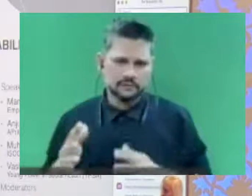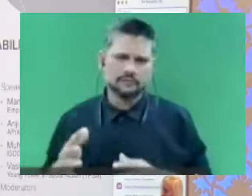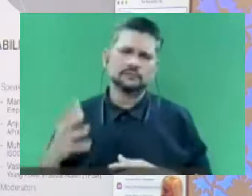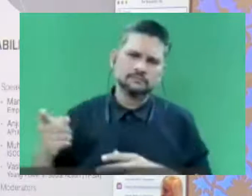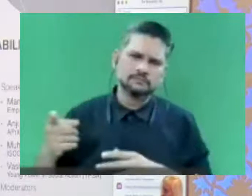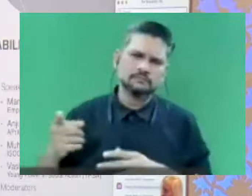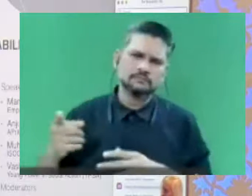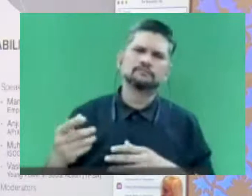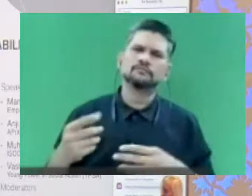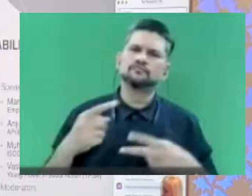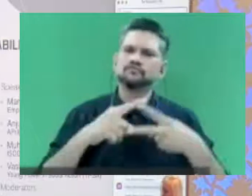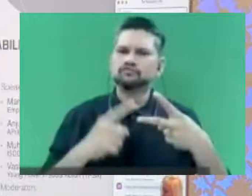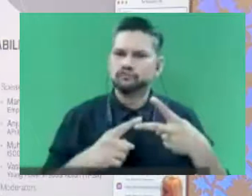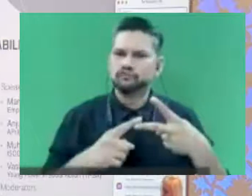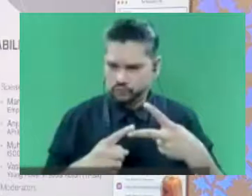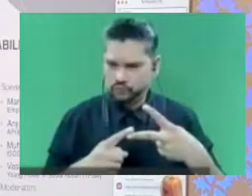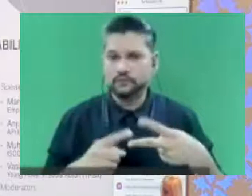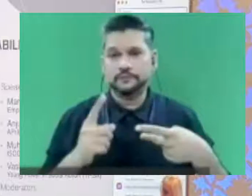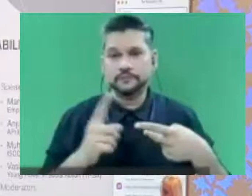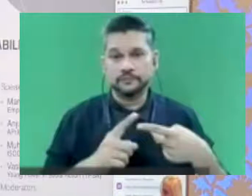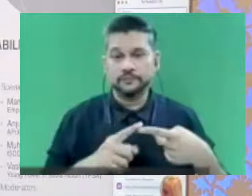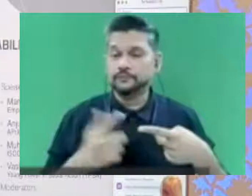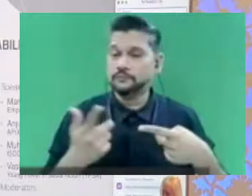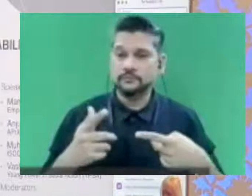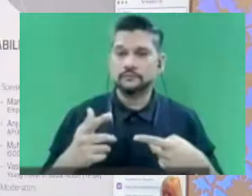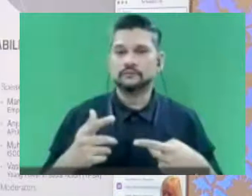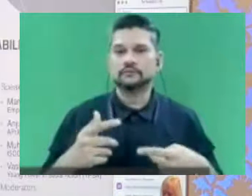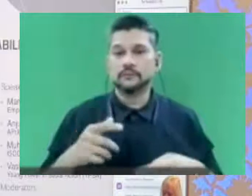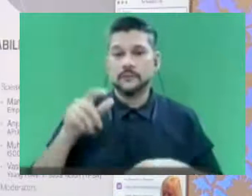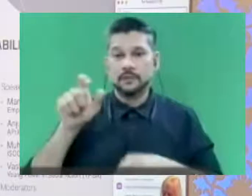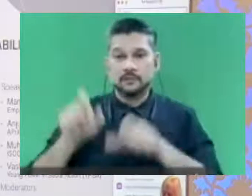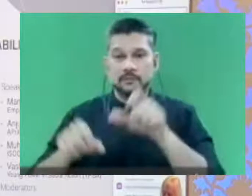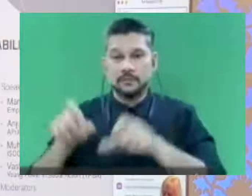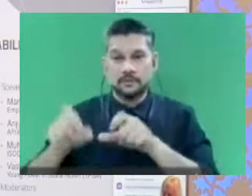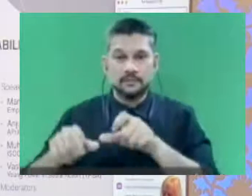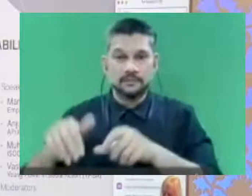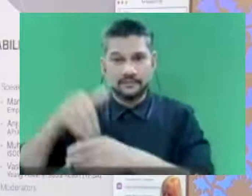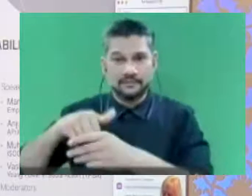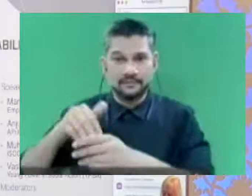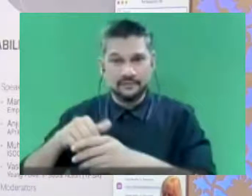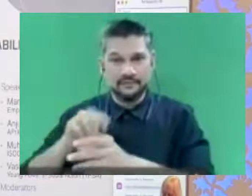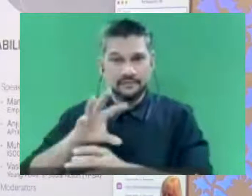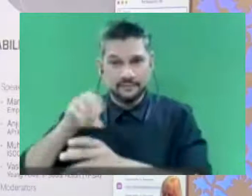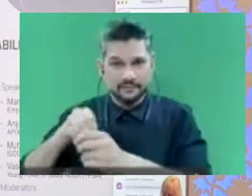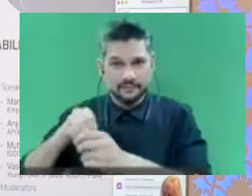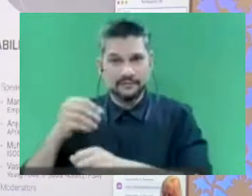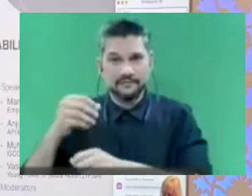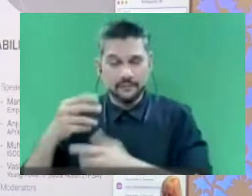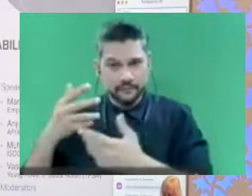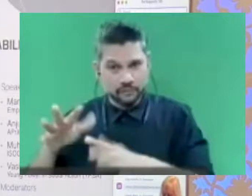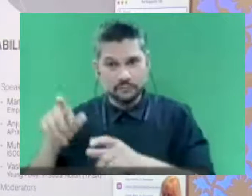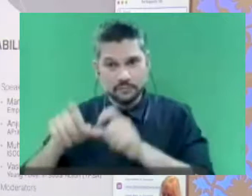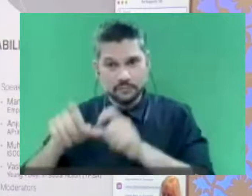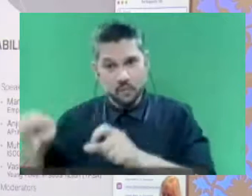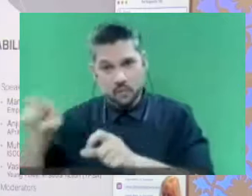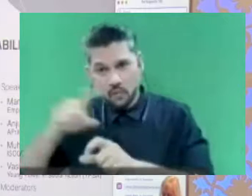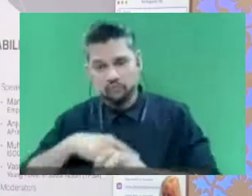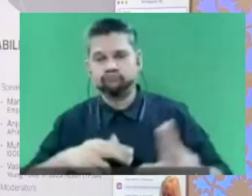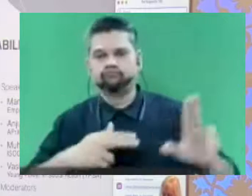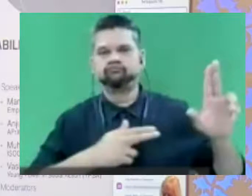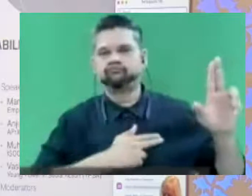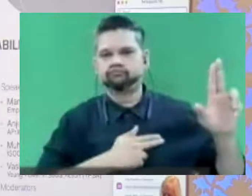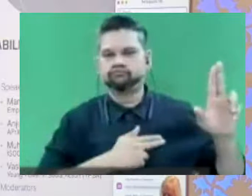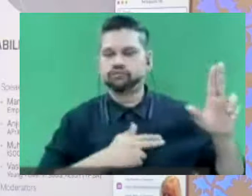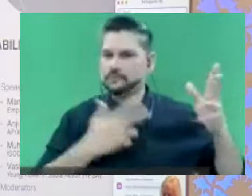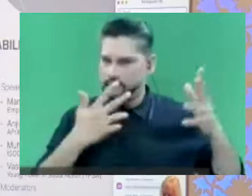the commitment by the participants themselves. And you are very much right and rightly concerned that